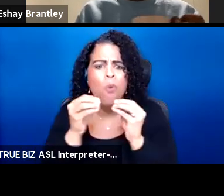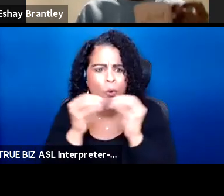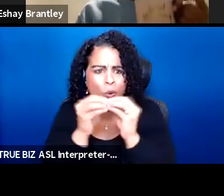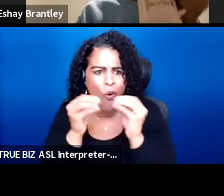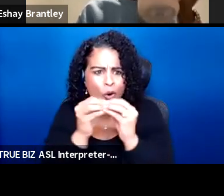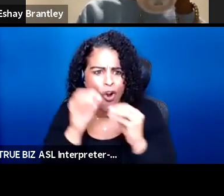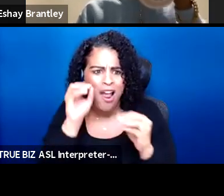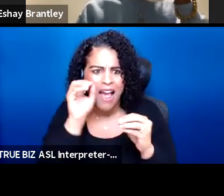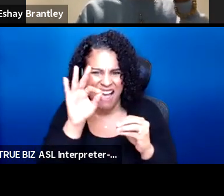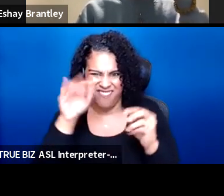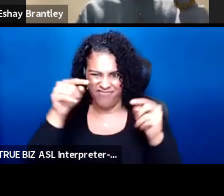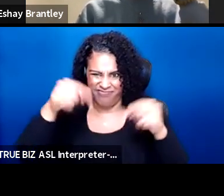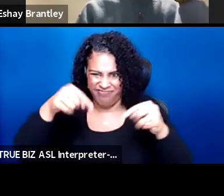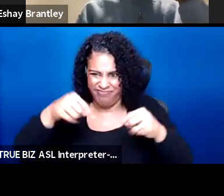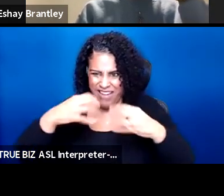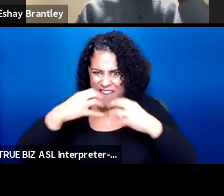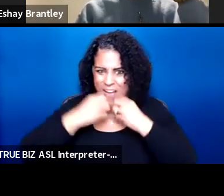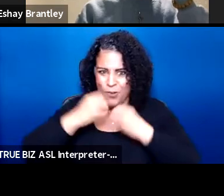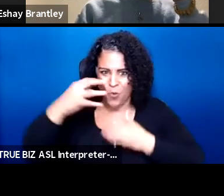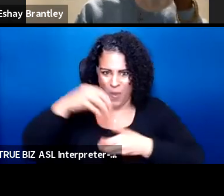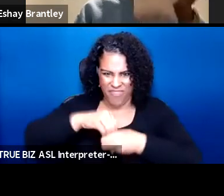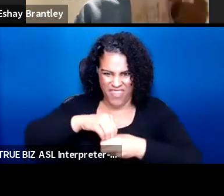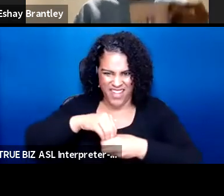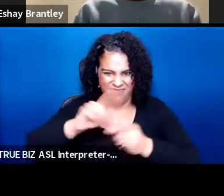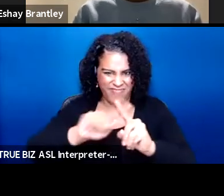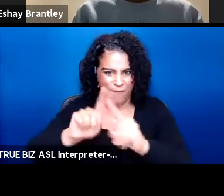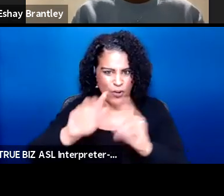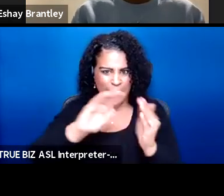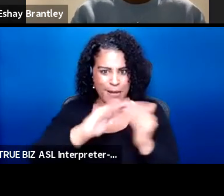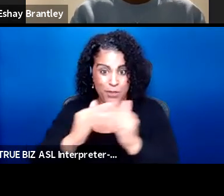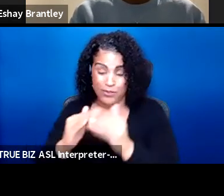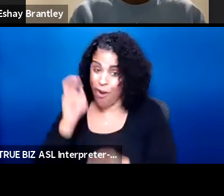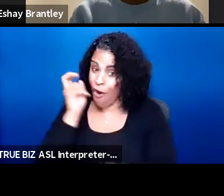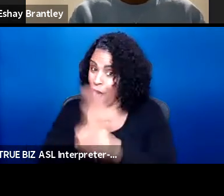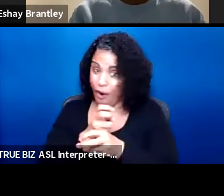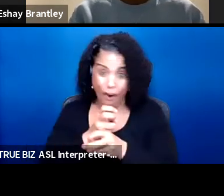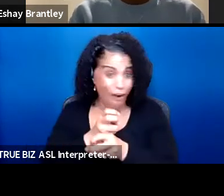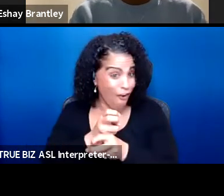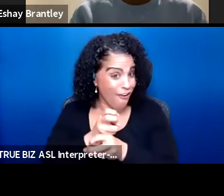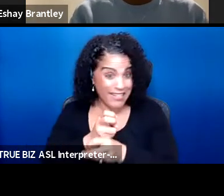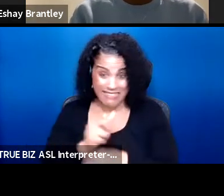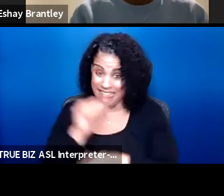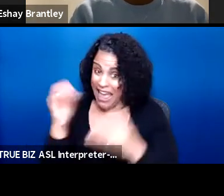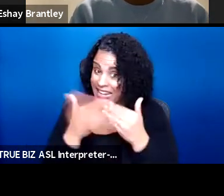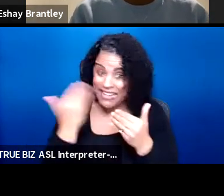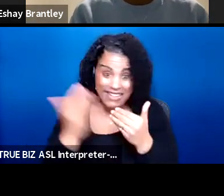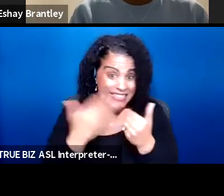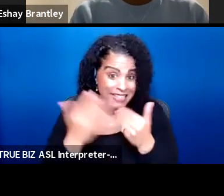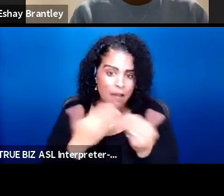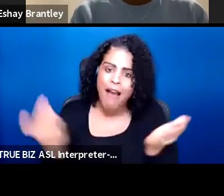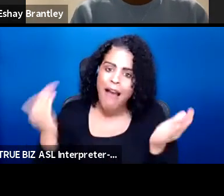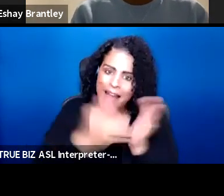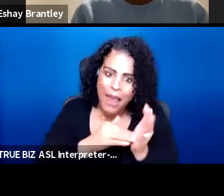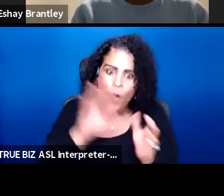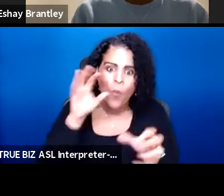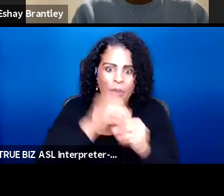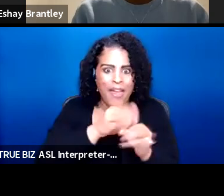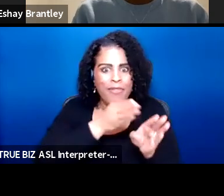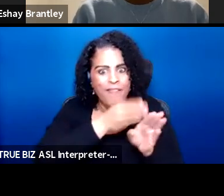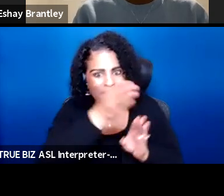of this value within our communities? And it's hard, it's not easy, because again, within the